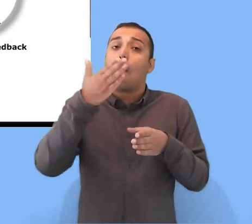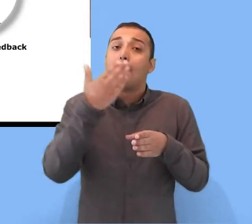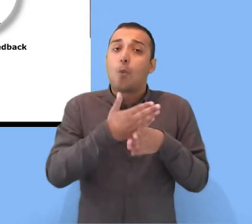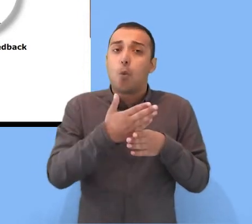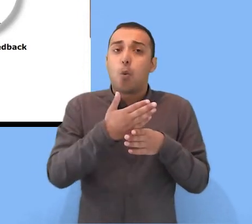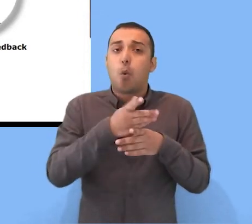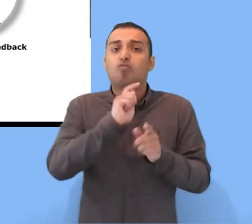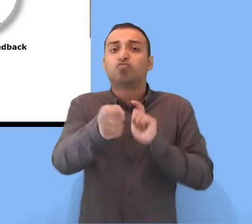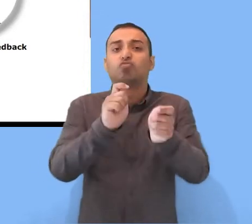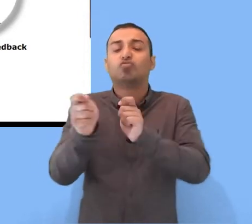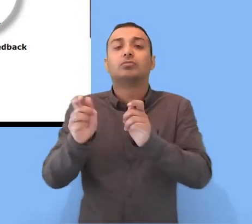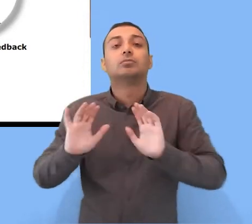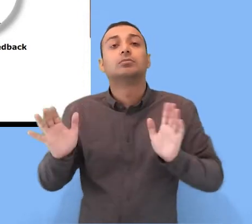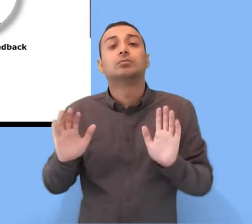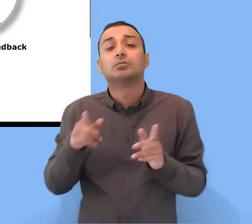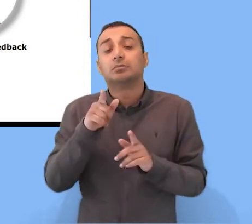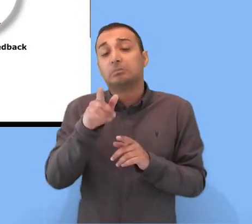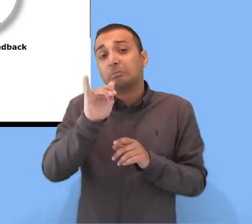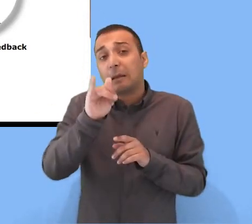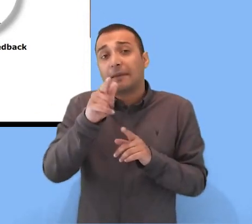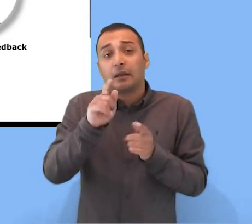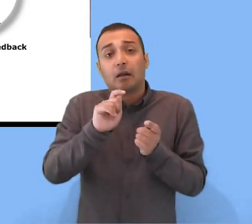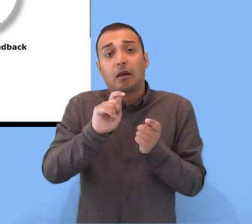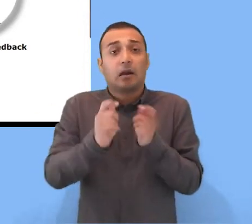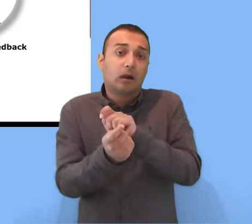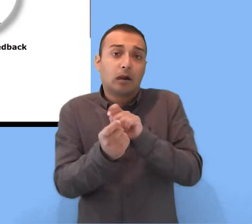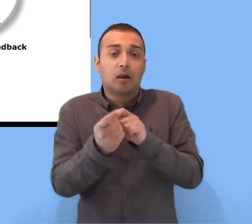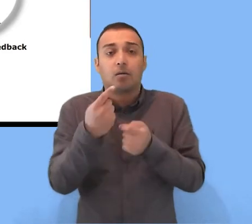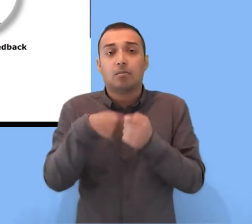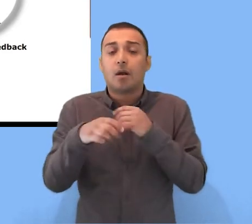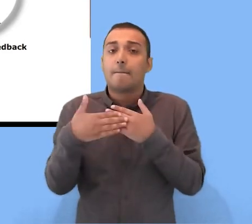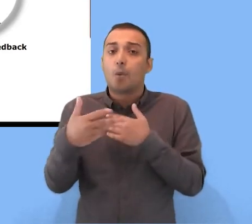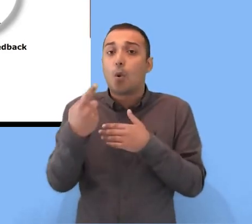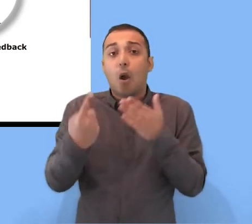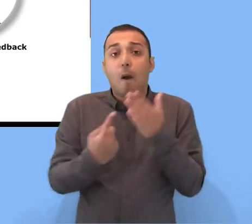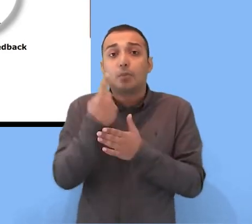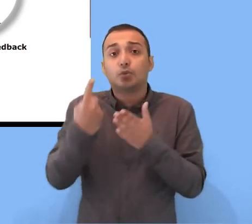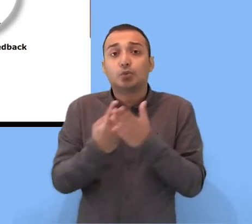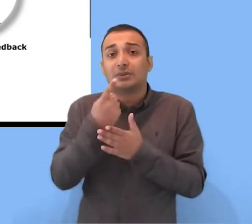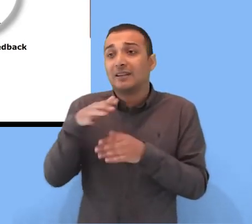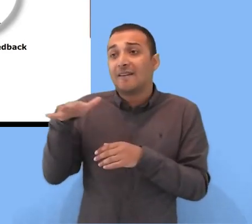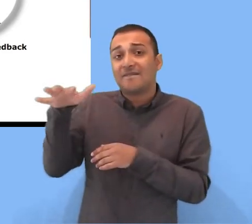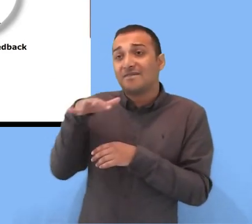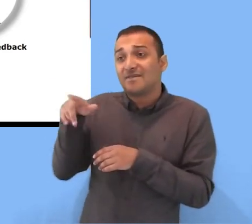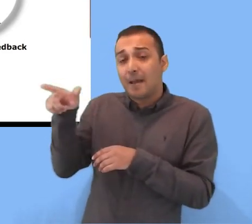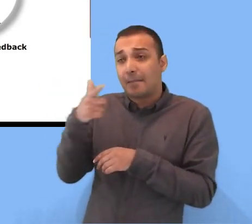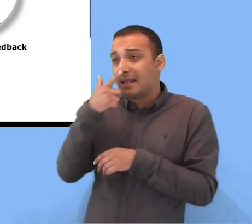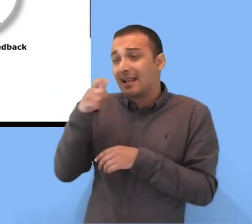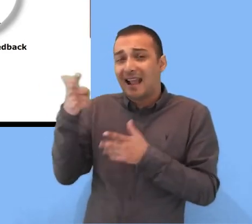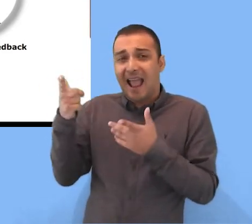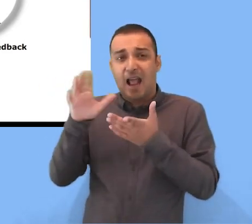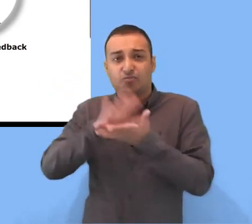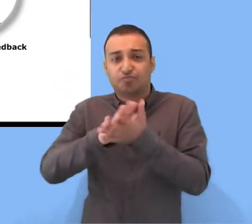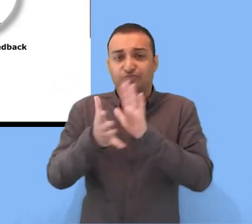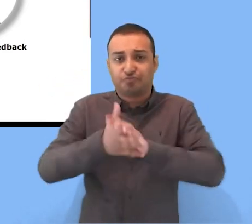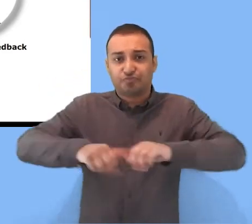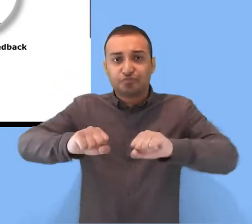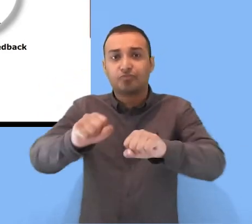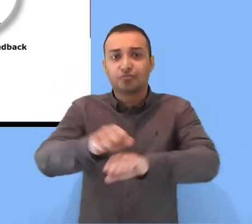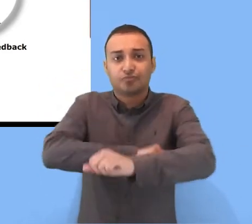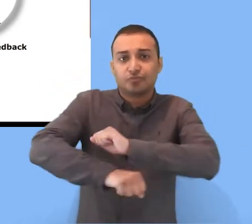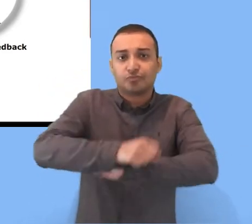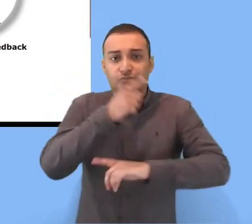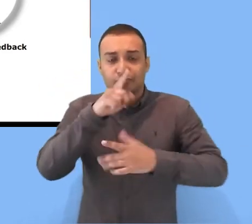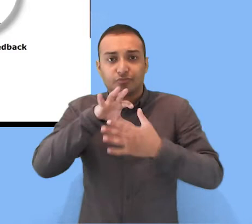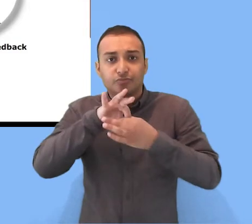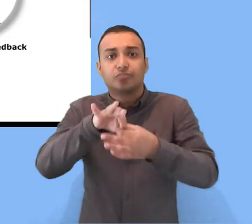with opportunities for all families to have those hands-on interactions and that hands-on engagement that really makes a difference to their child's